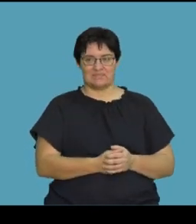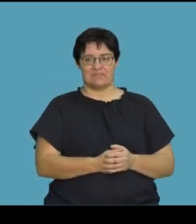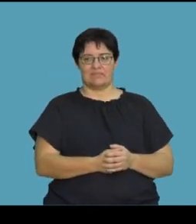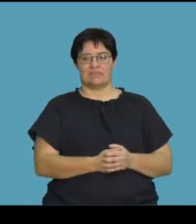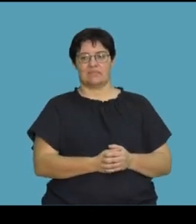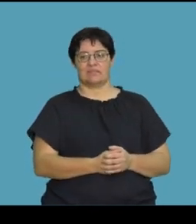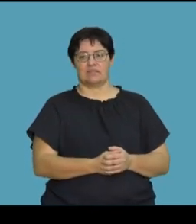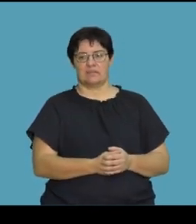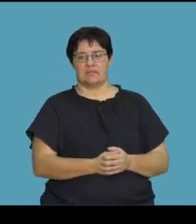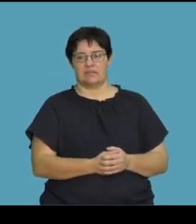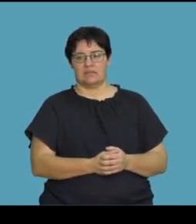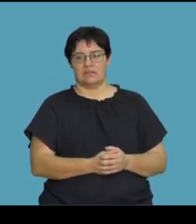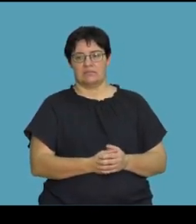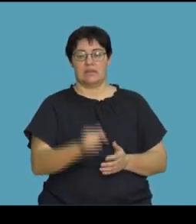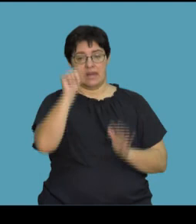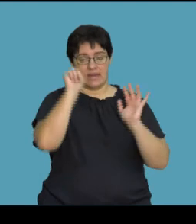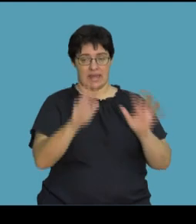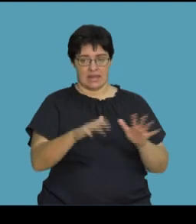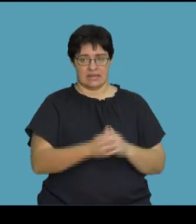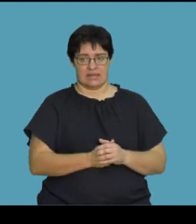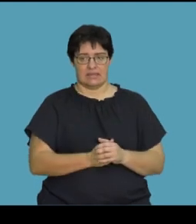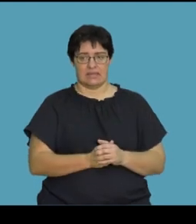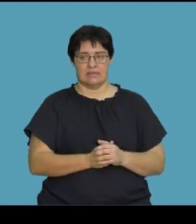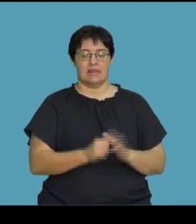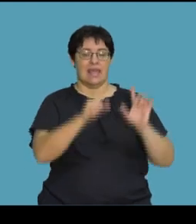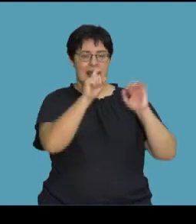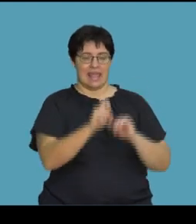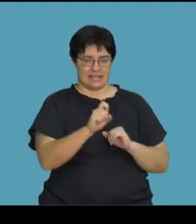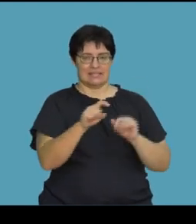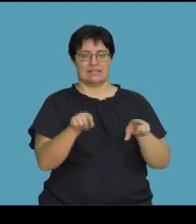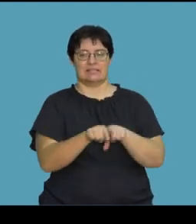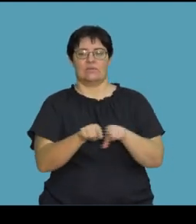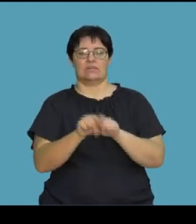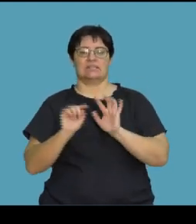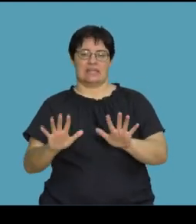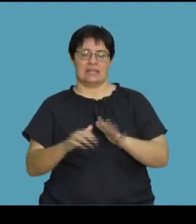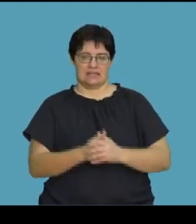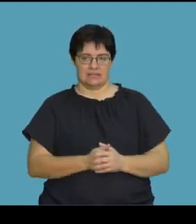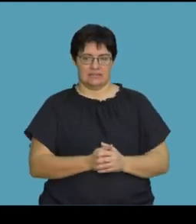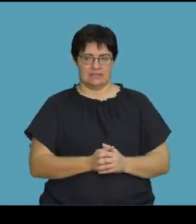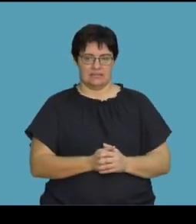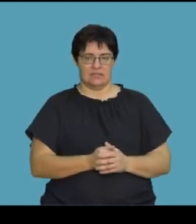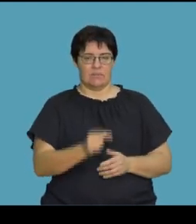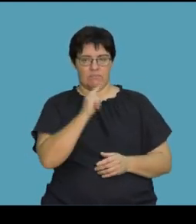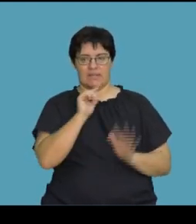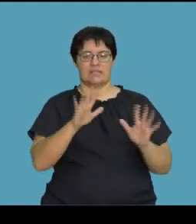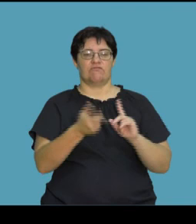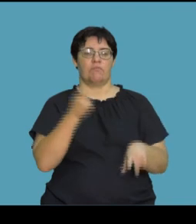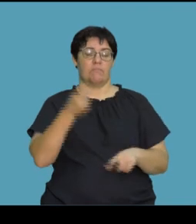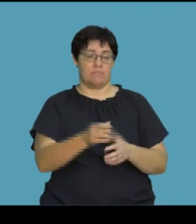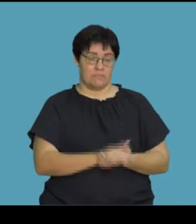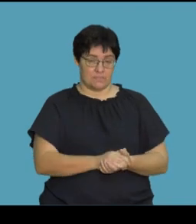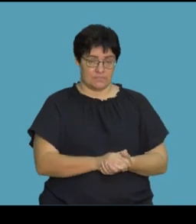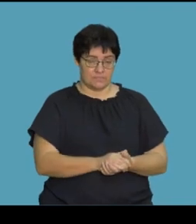So this will be 9, and then my x will then be equal to 10. That's where the 10 comes